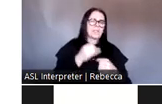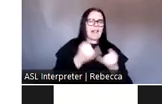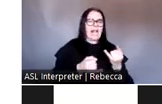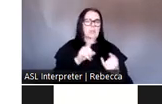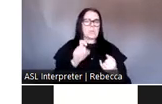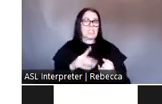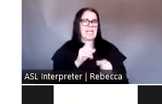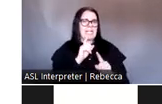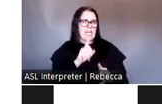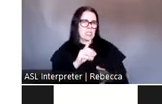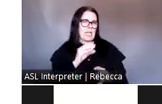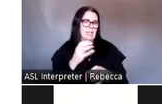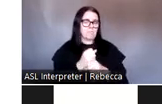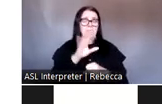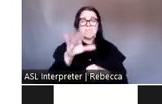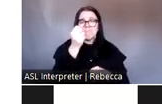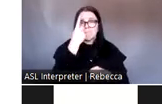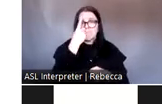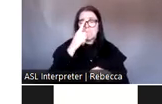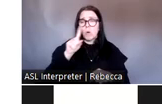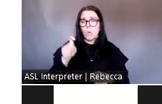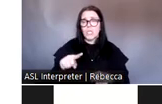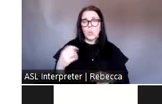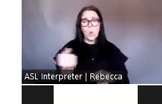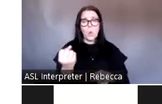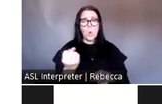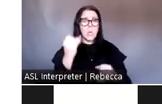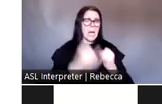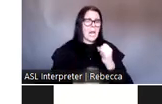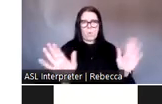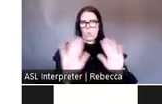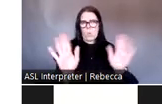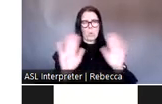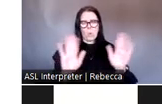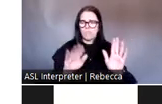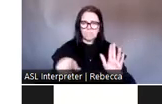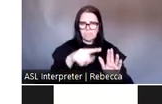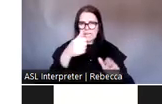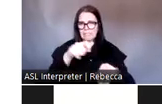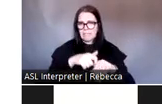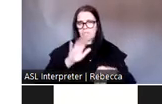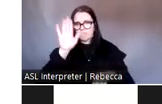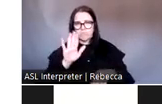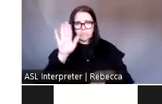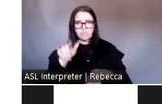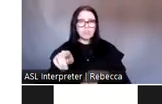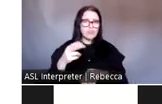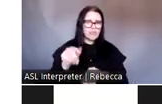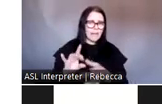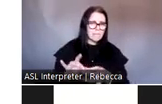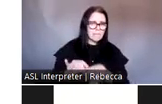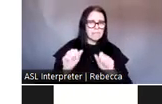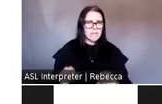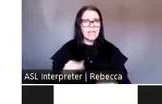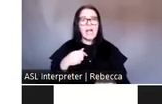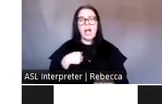would encourage you to ask any questions throughout the webinar. I will keep an eye on the chat along with my colleague Gay